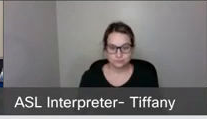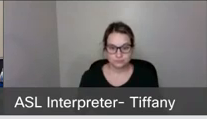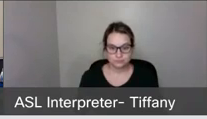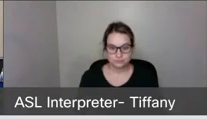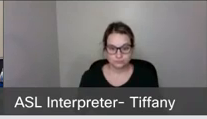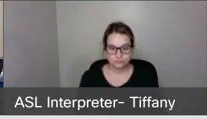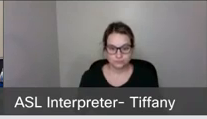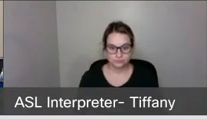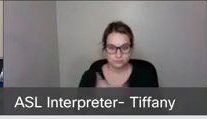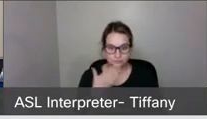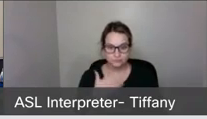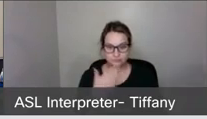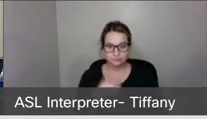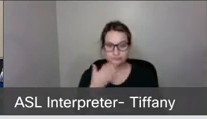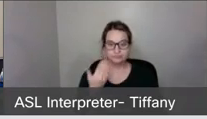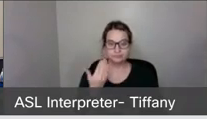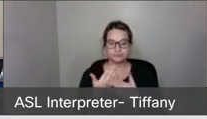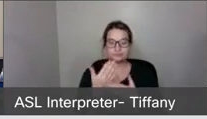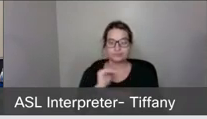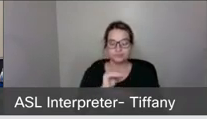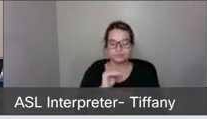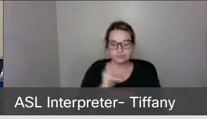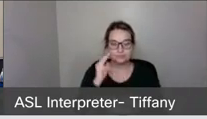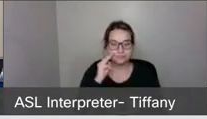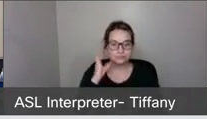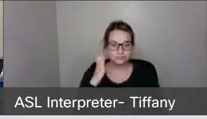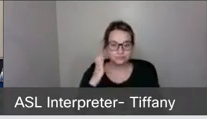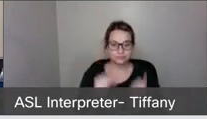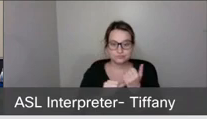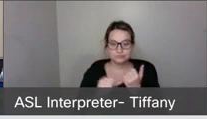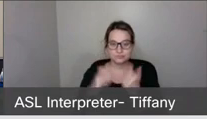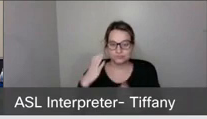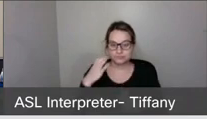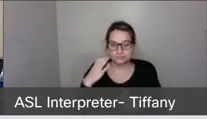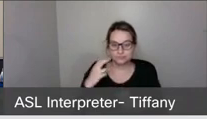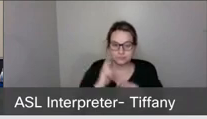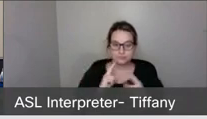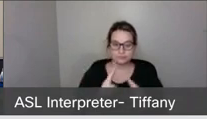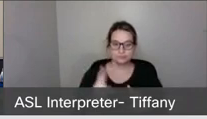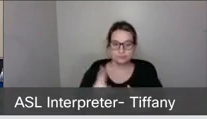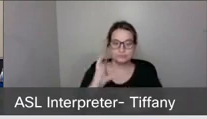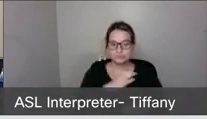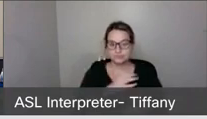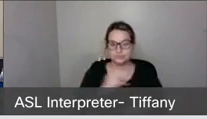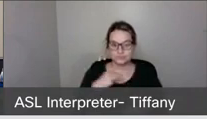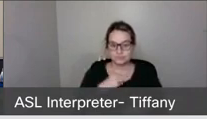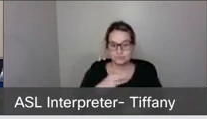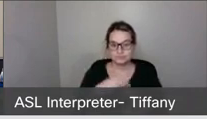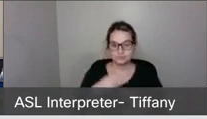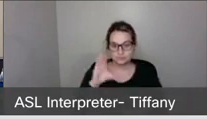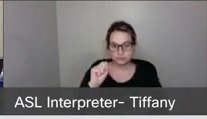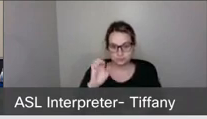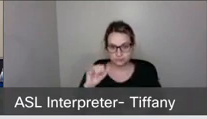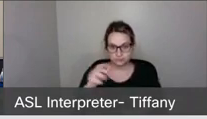Thank you. Good evening, Madam Chair, Chair, Vice Chair, and honorable committee members. My name is Casey Duma. I am a representative of White Mountain